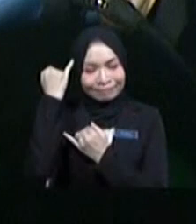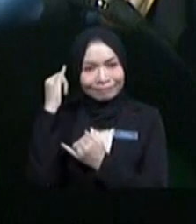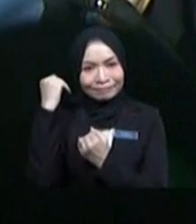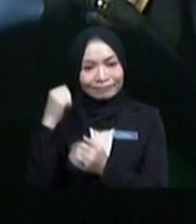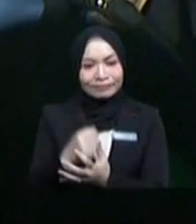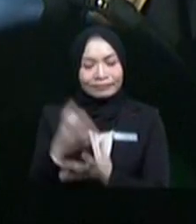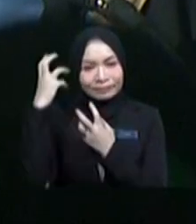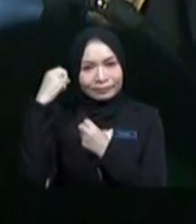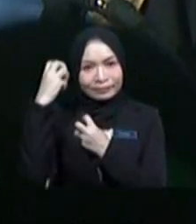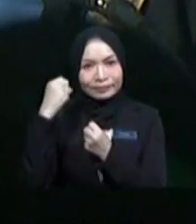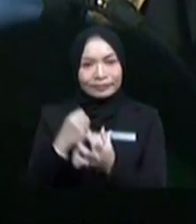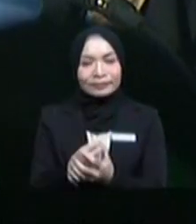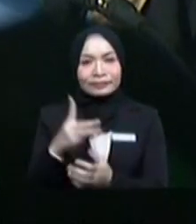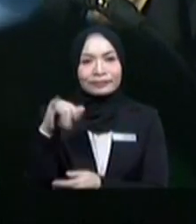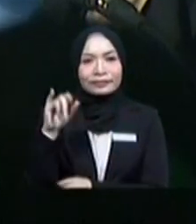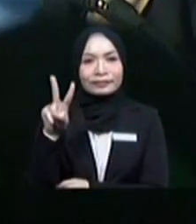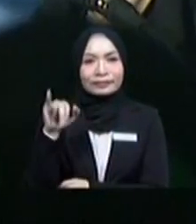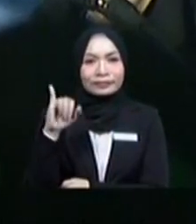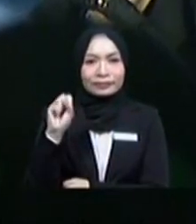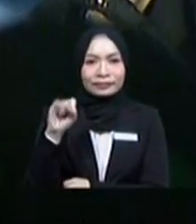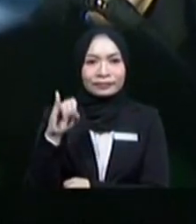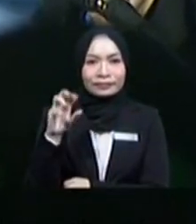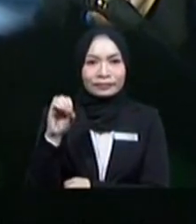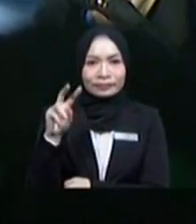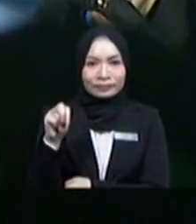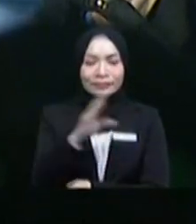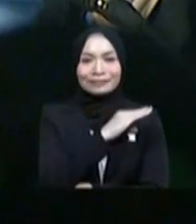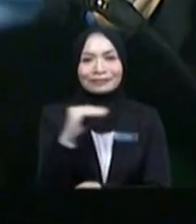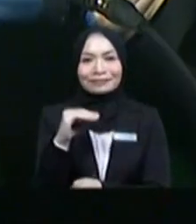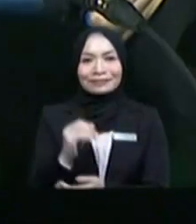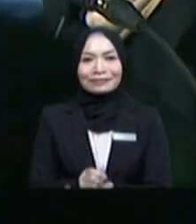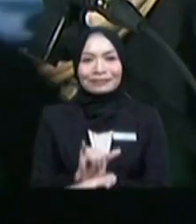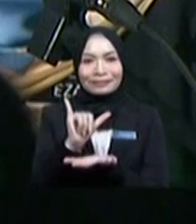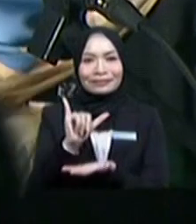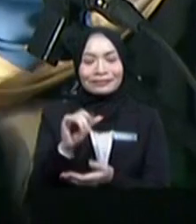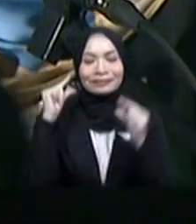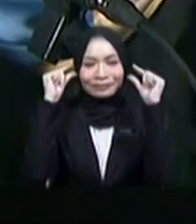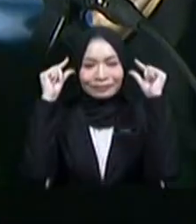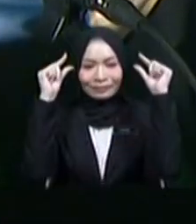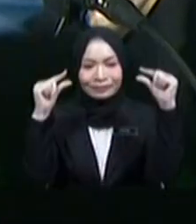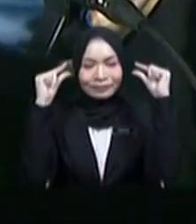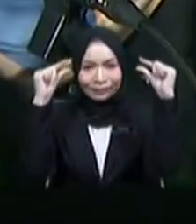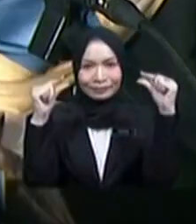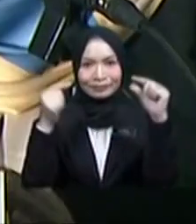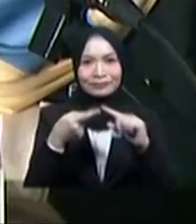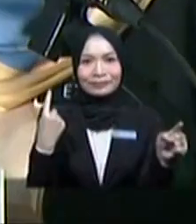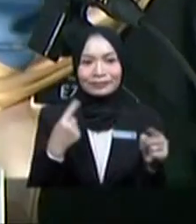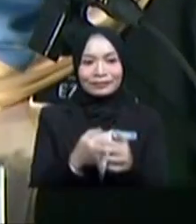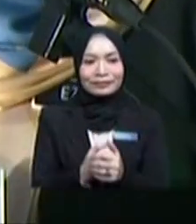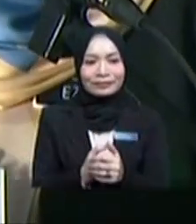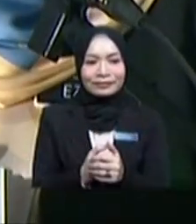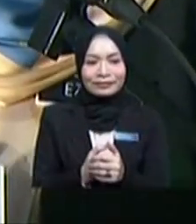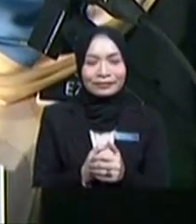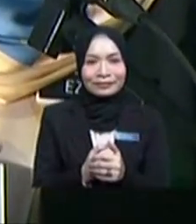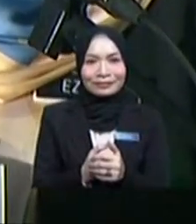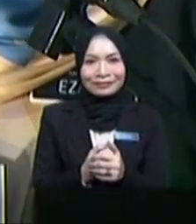Management Division, and special thanks to Yayasan Guru Tun Husin On IGTHO for the continuous